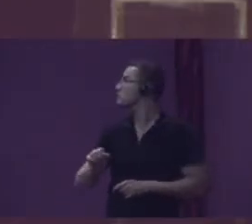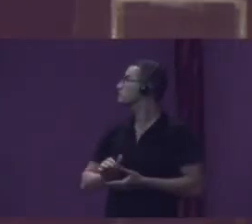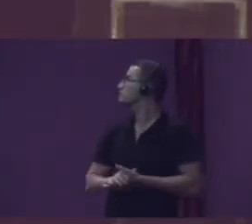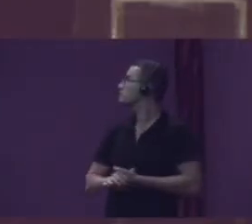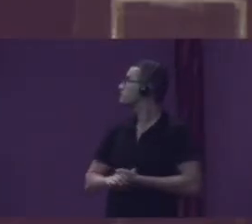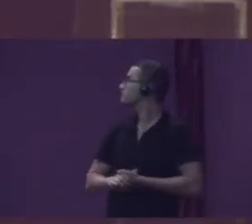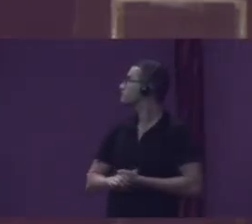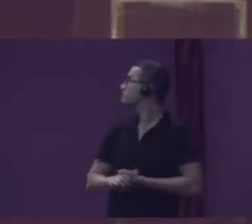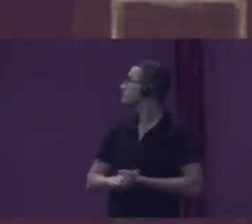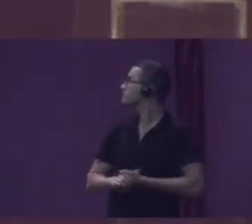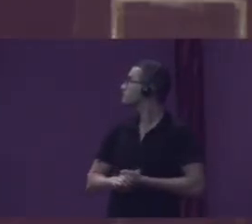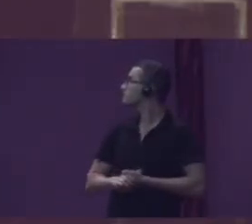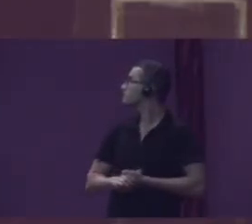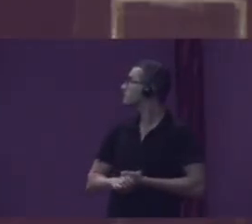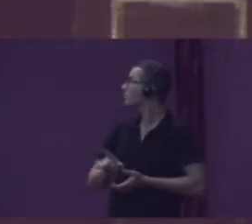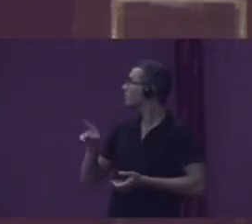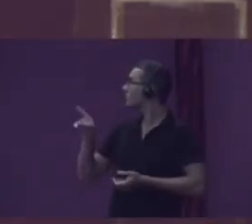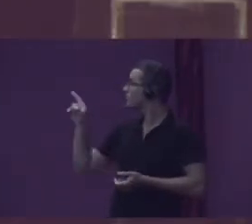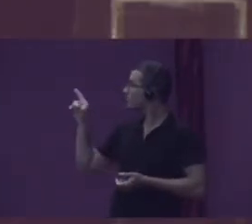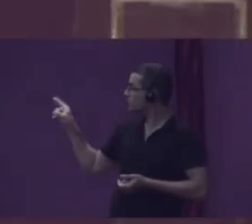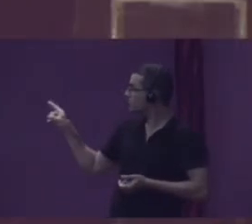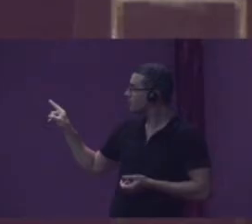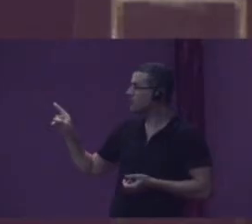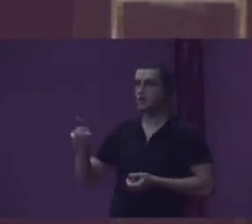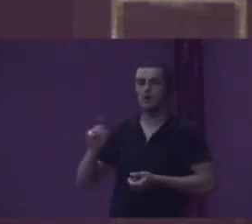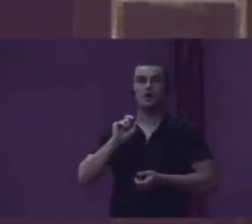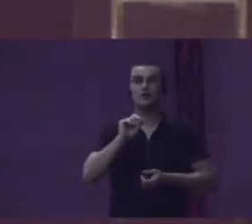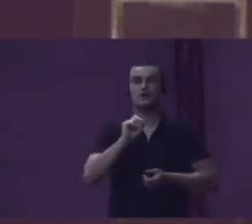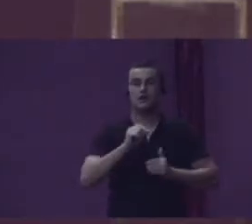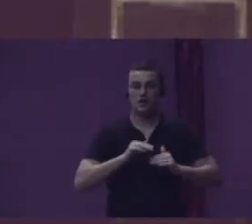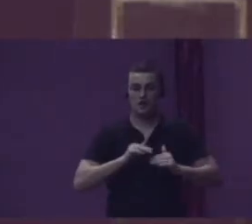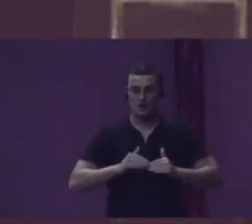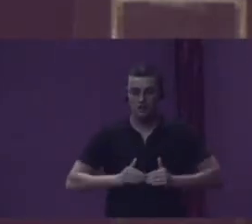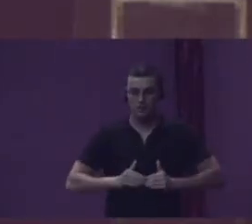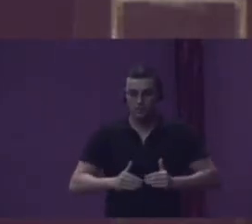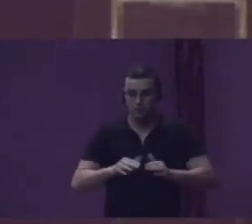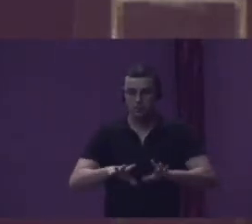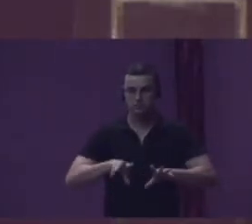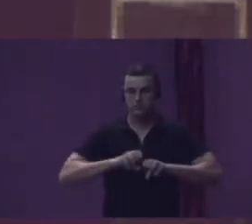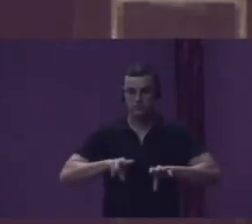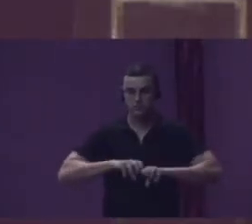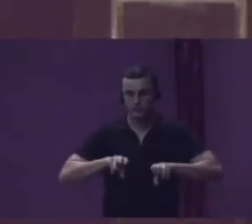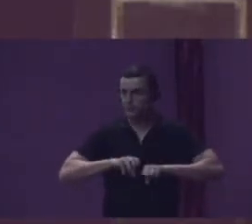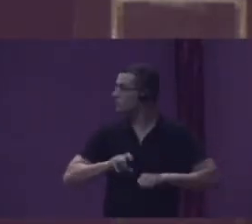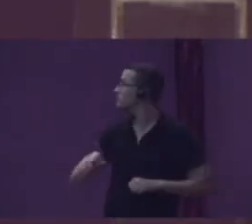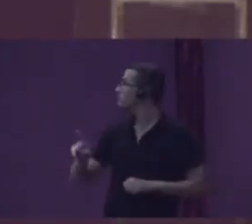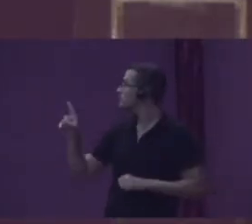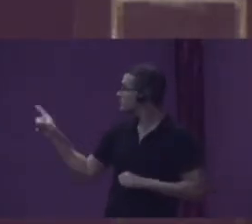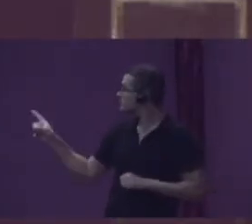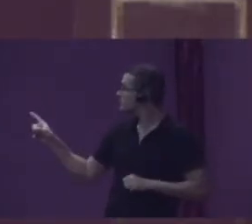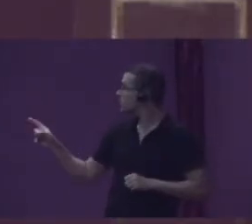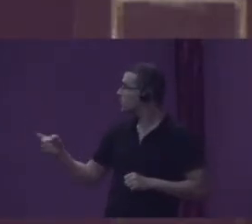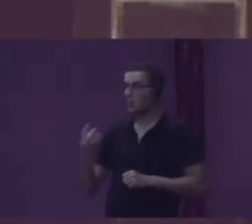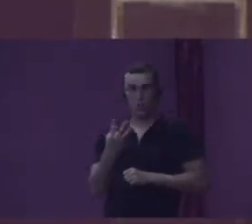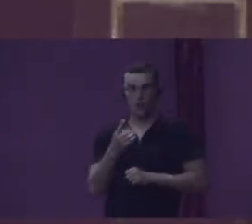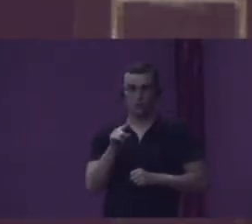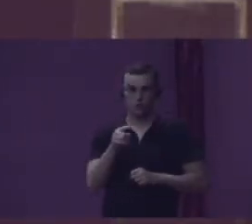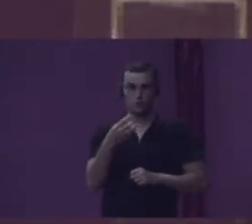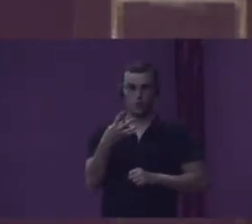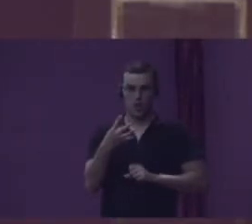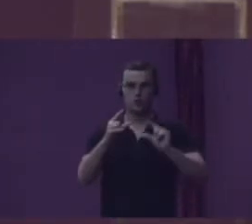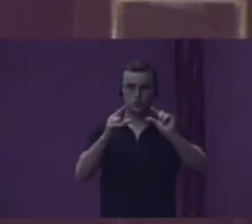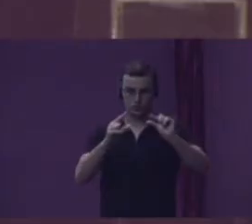Per woman, and the concentration of healthcare personnel you see is quite